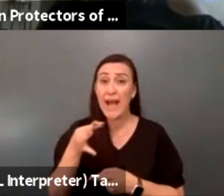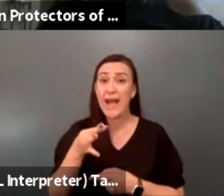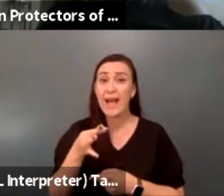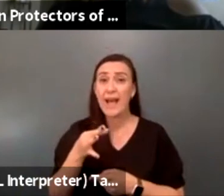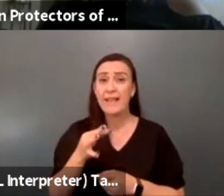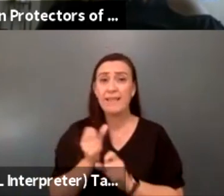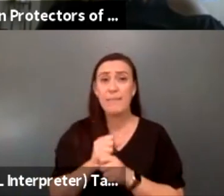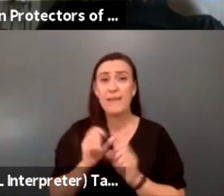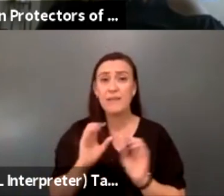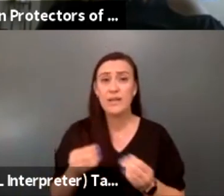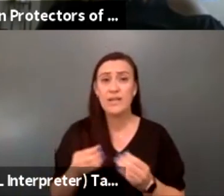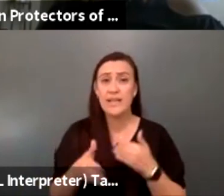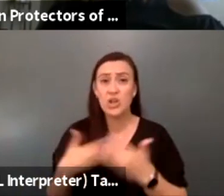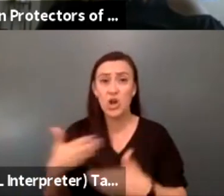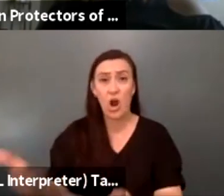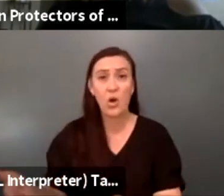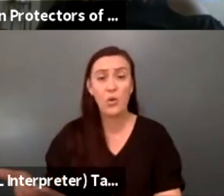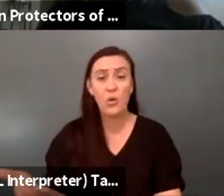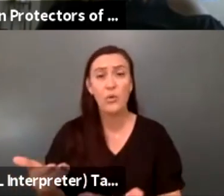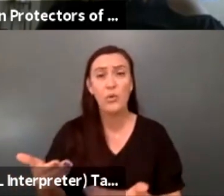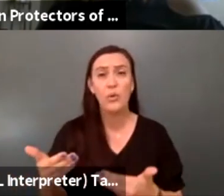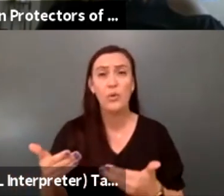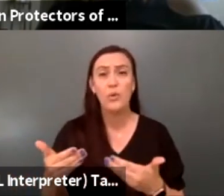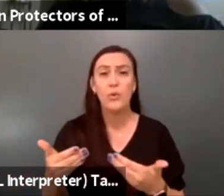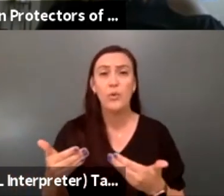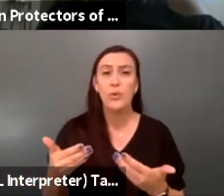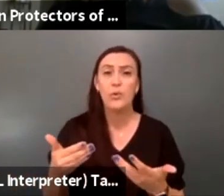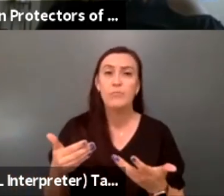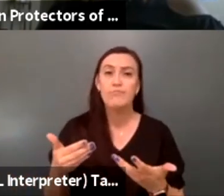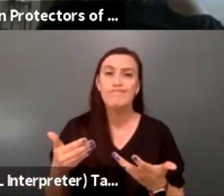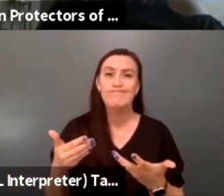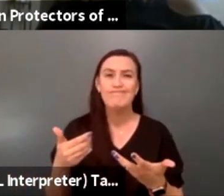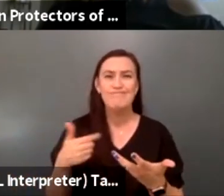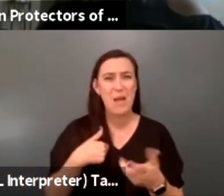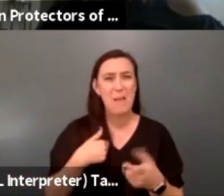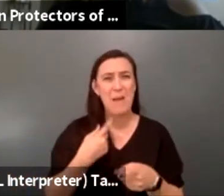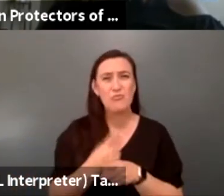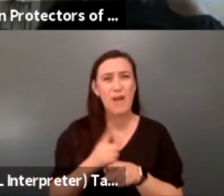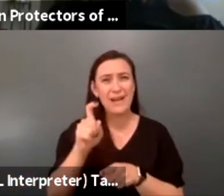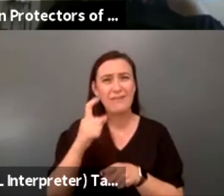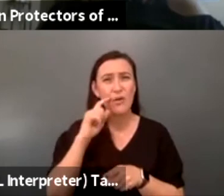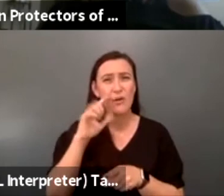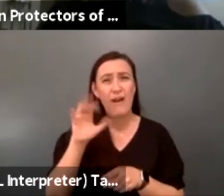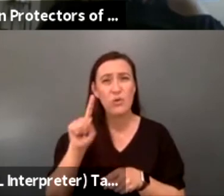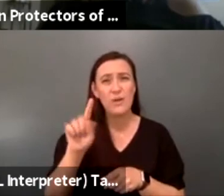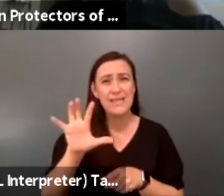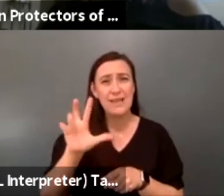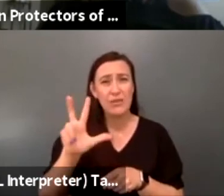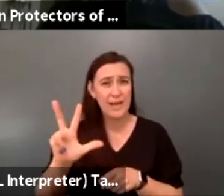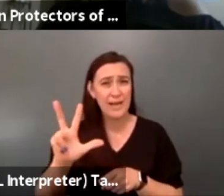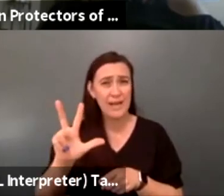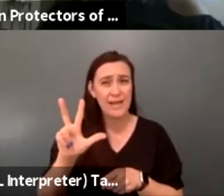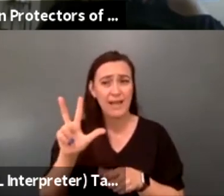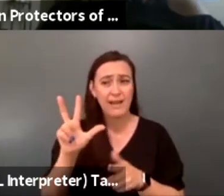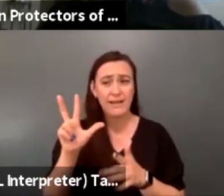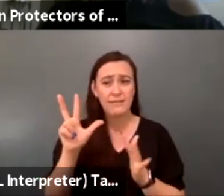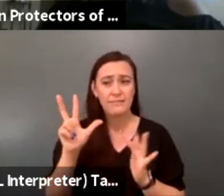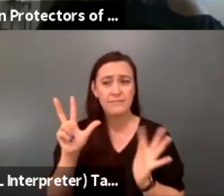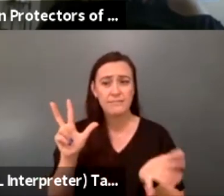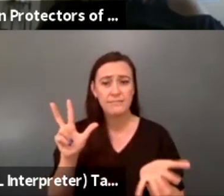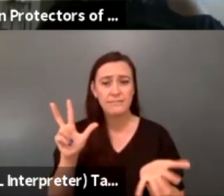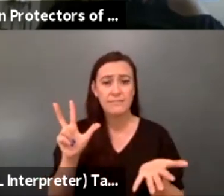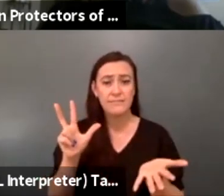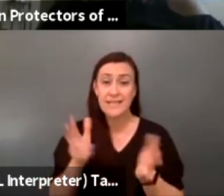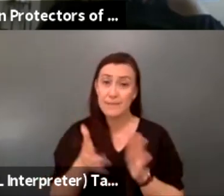the organization go. Am I like right for a 501c3? Like, it's been